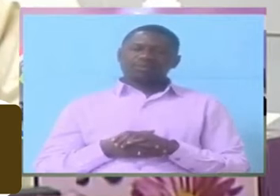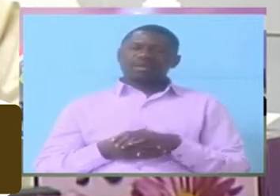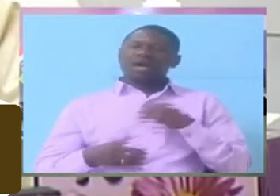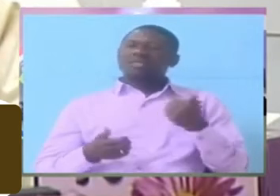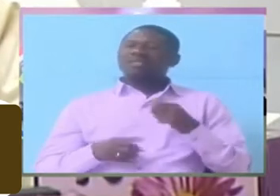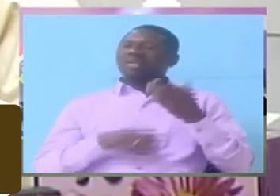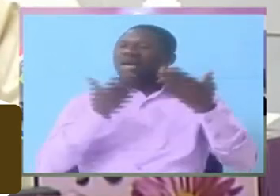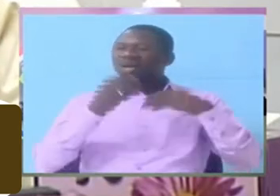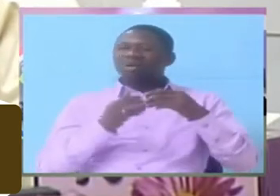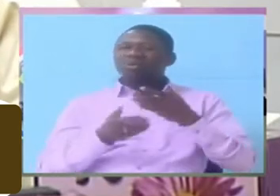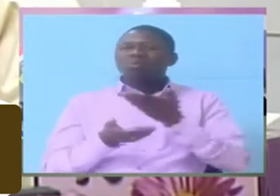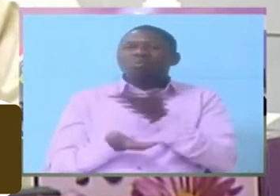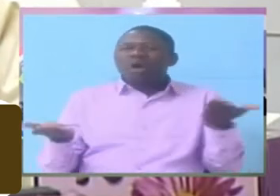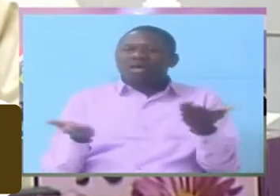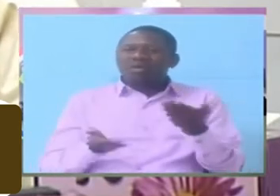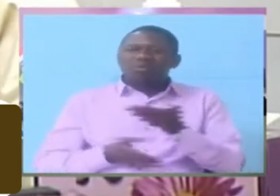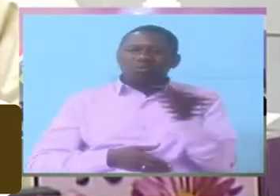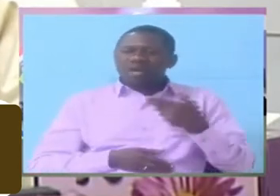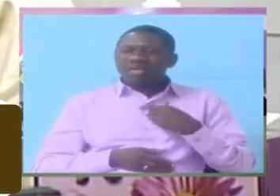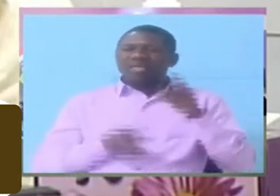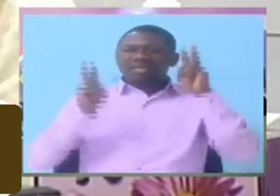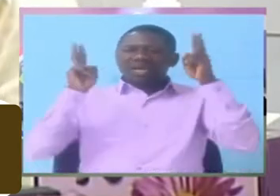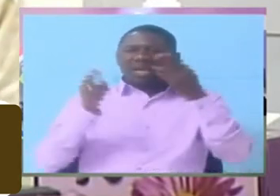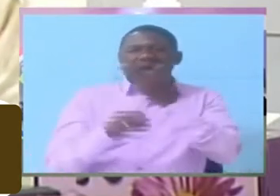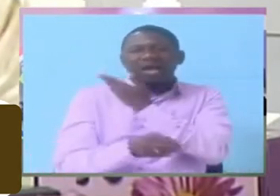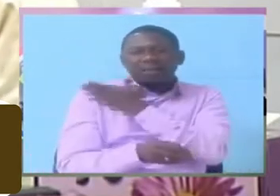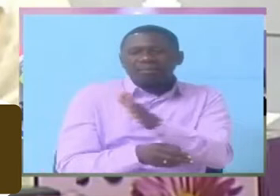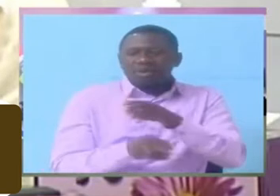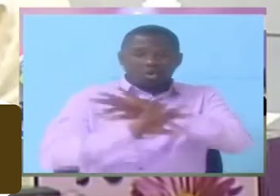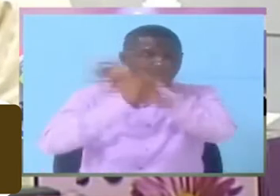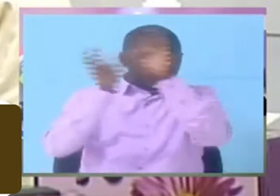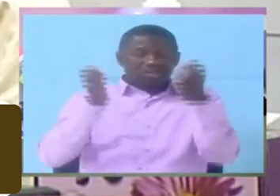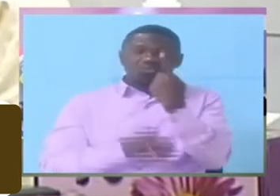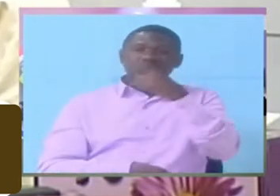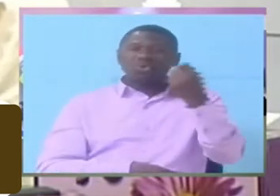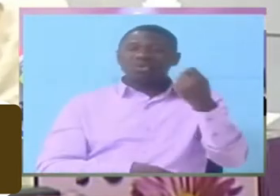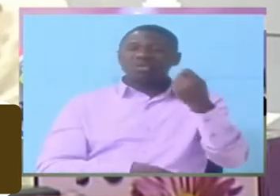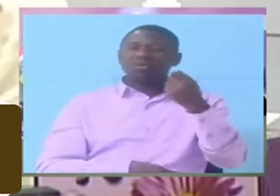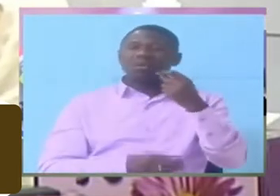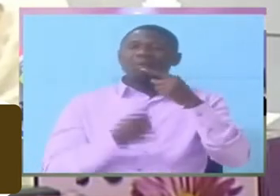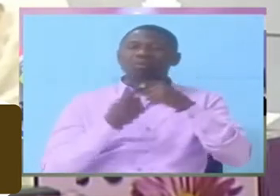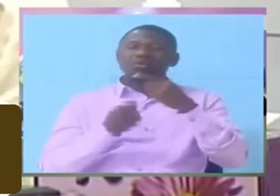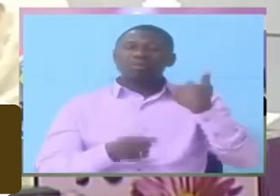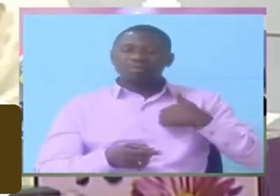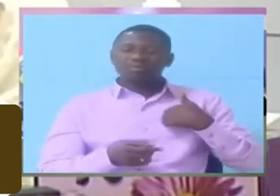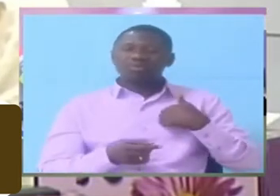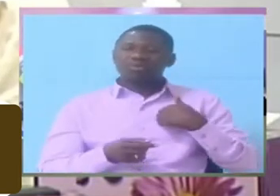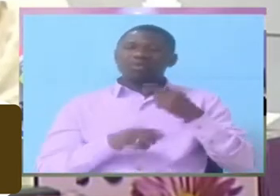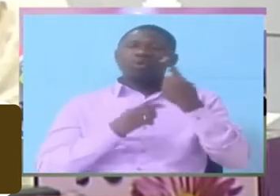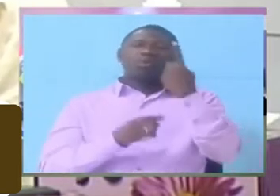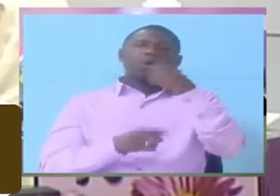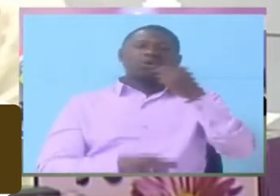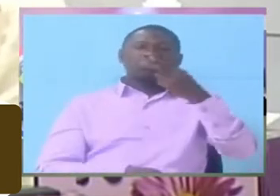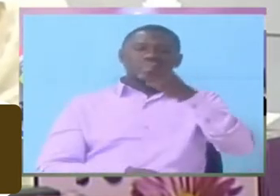happened. Baria manai tandina menketade. That's why I made a global appeal. Wala nanata wasi bake. There were 121 of them